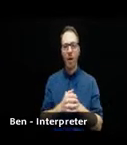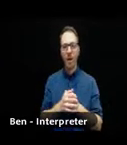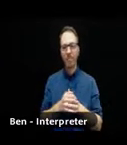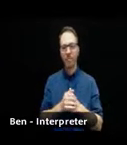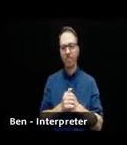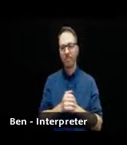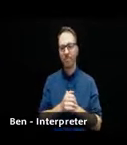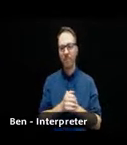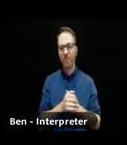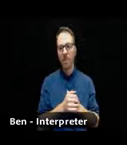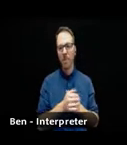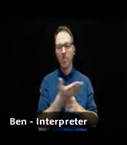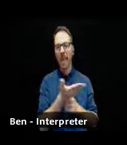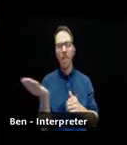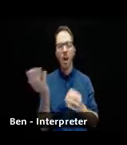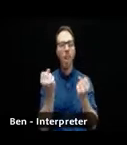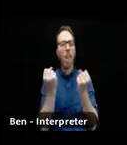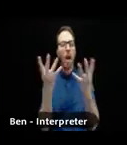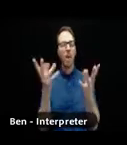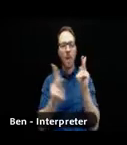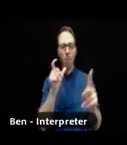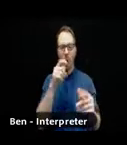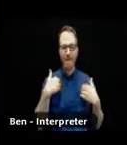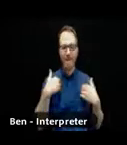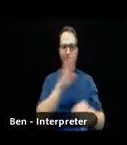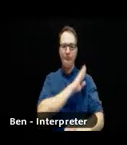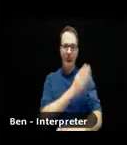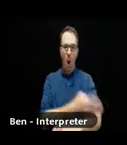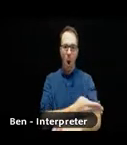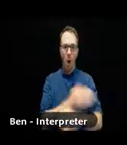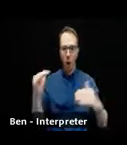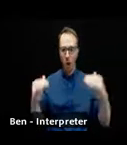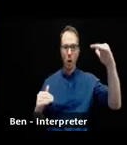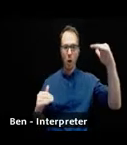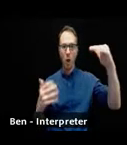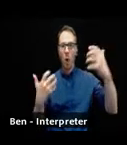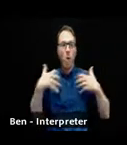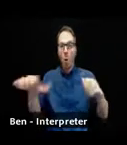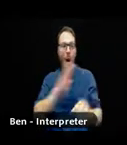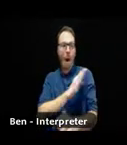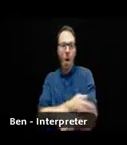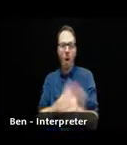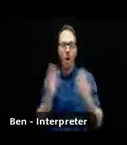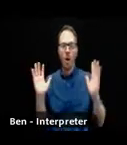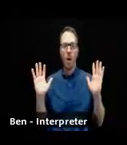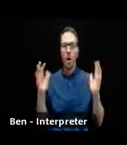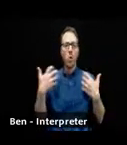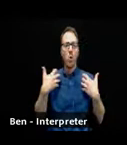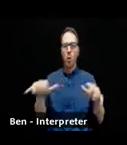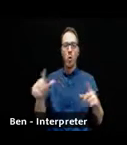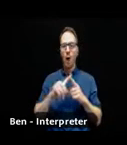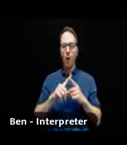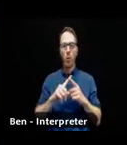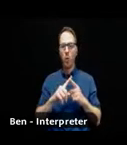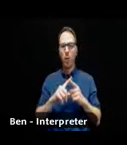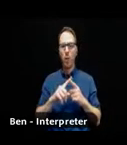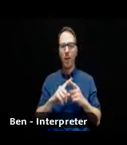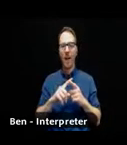That there are lots of people who have power over who don't want to and don't want to fall prey to abusing